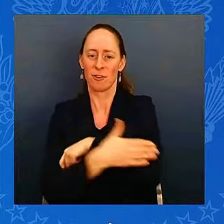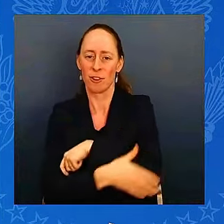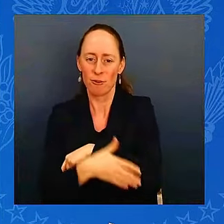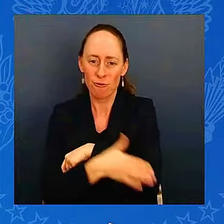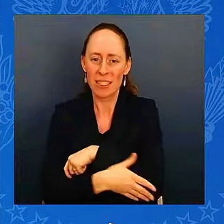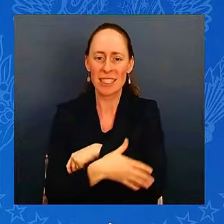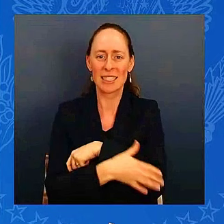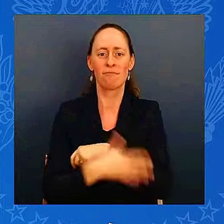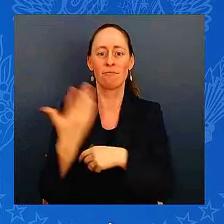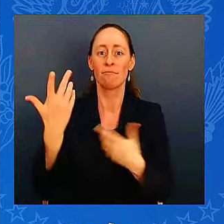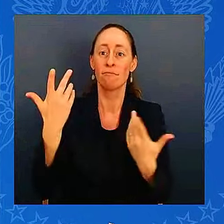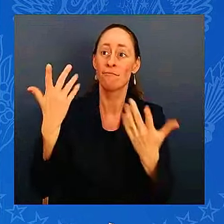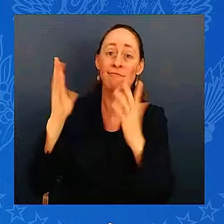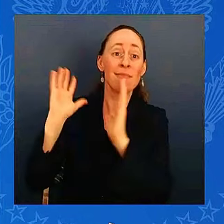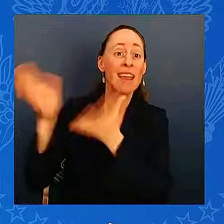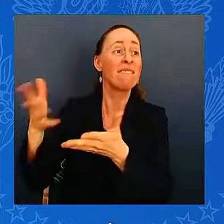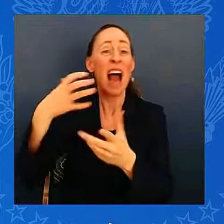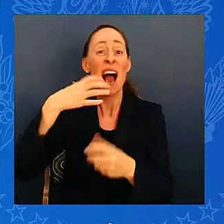administration's